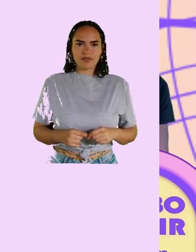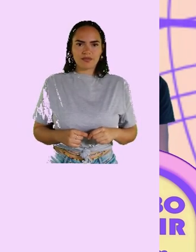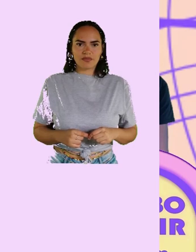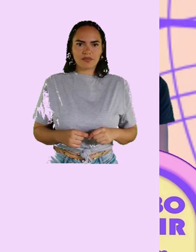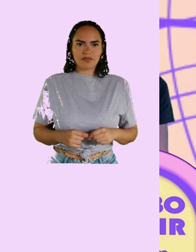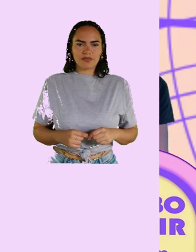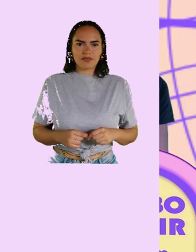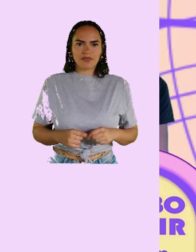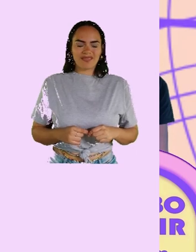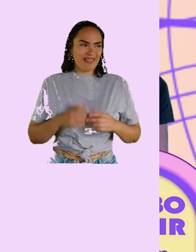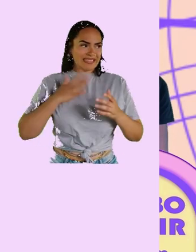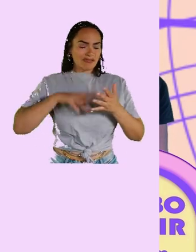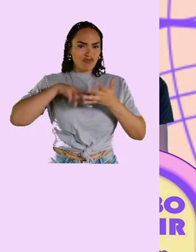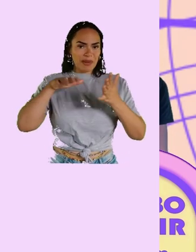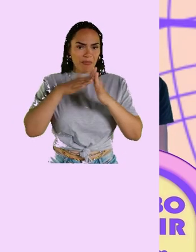I should read a book.